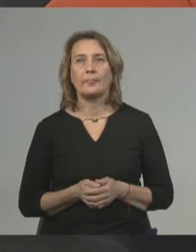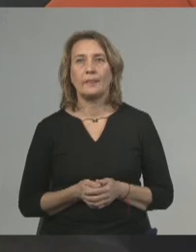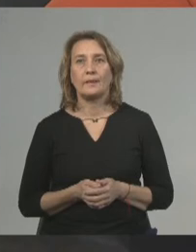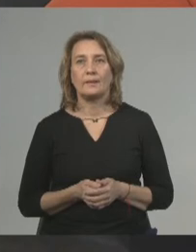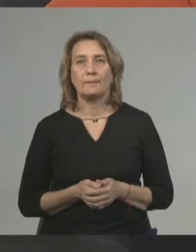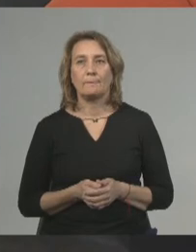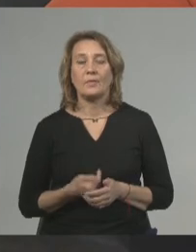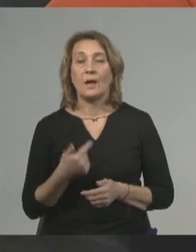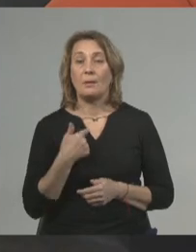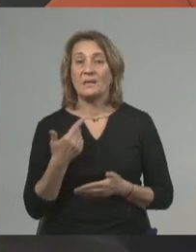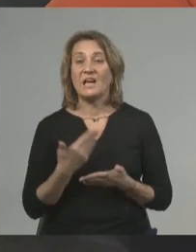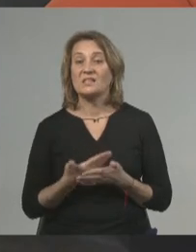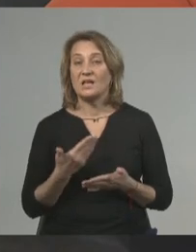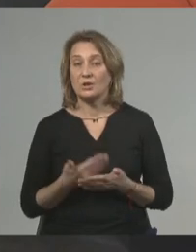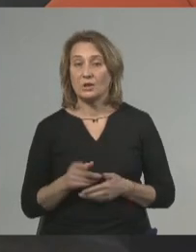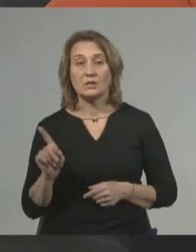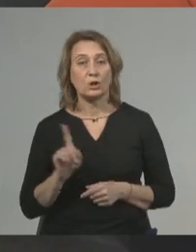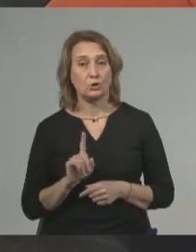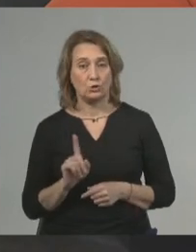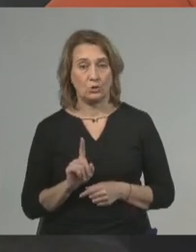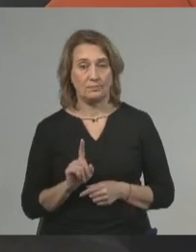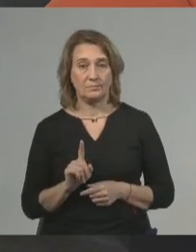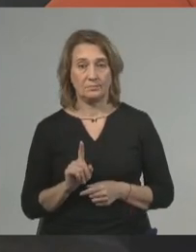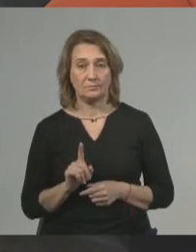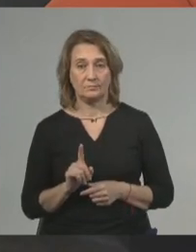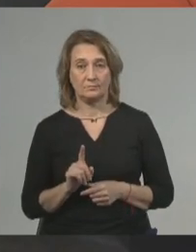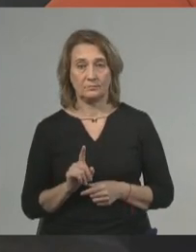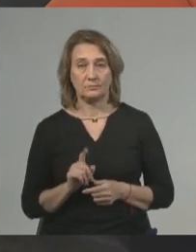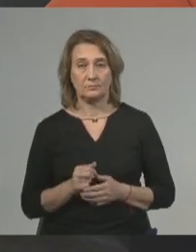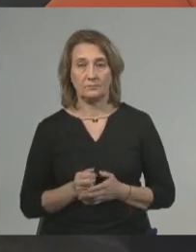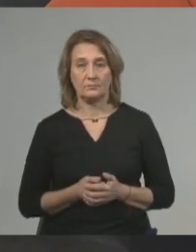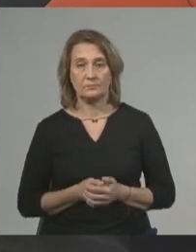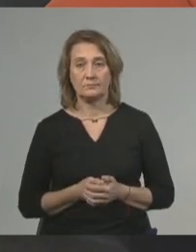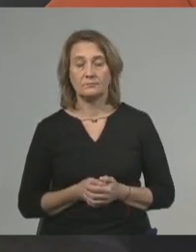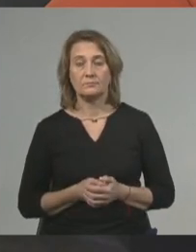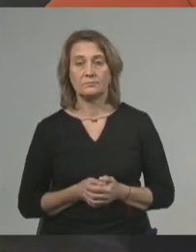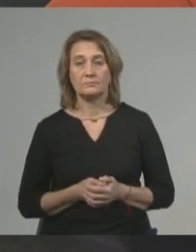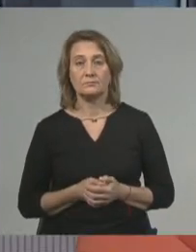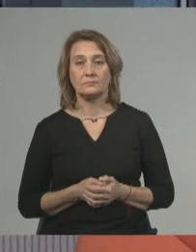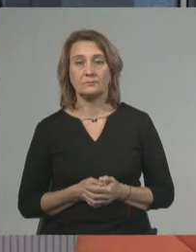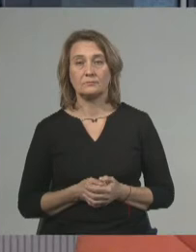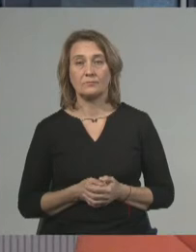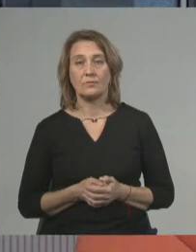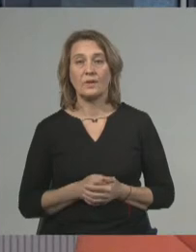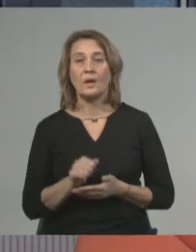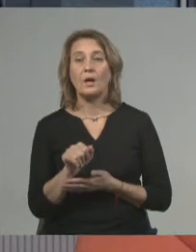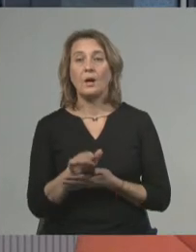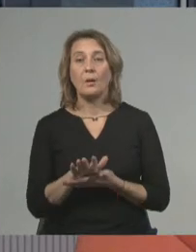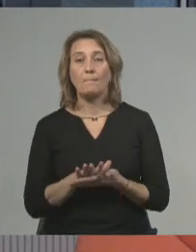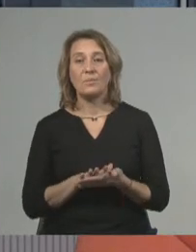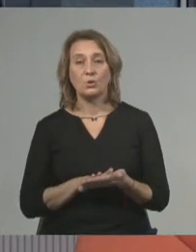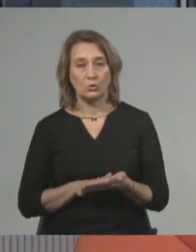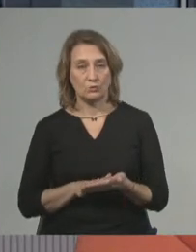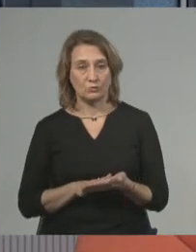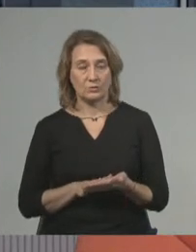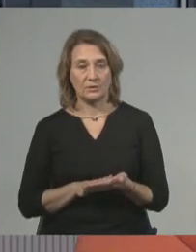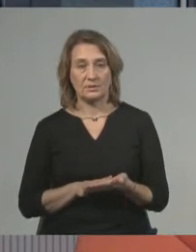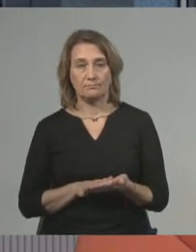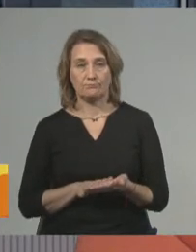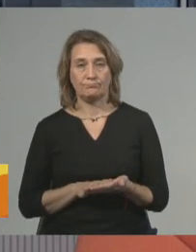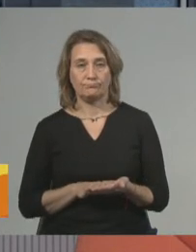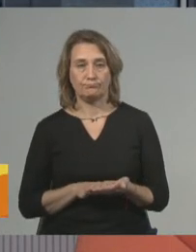that there continues to be very much a tendency for many people in